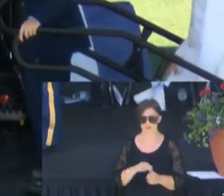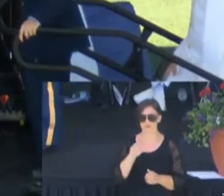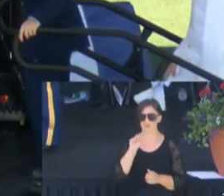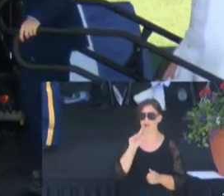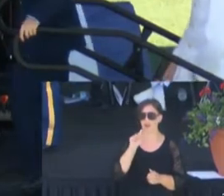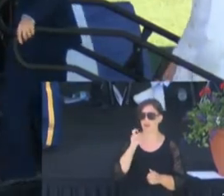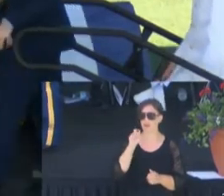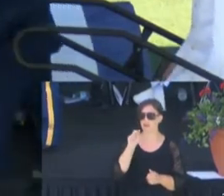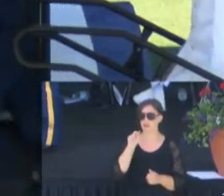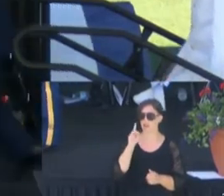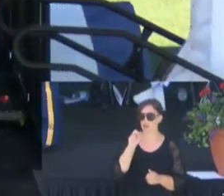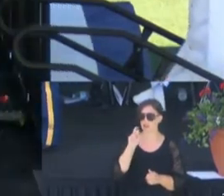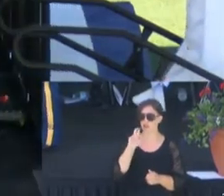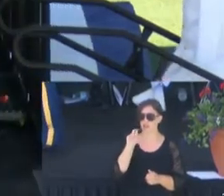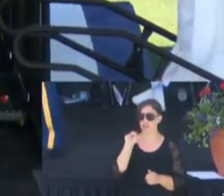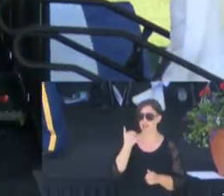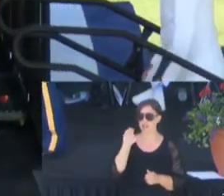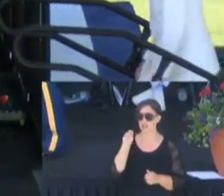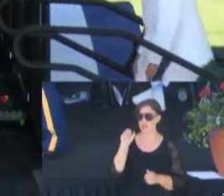Alexander Jacob Neiman.